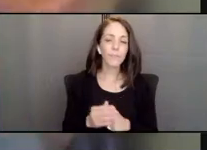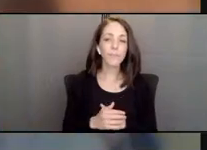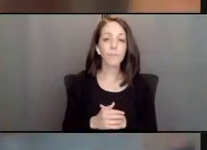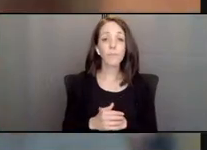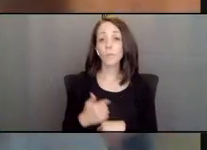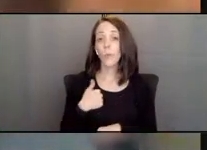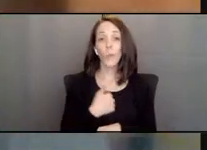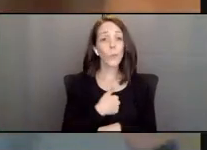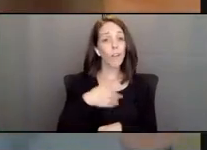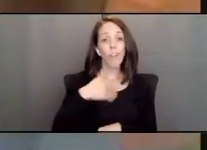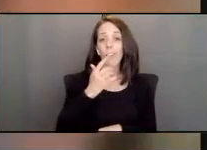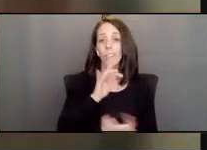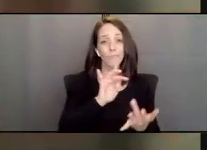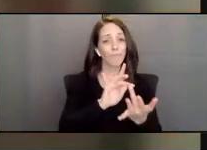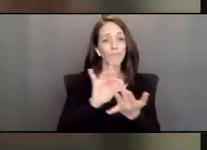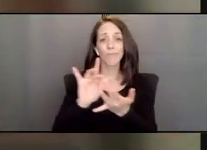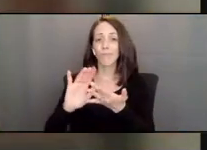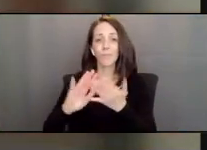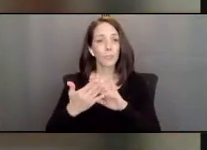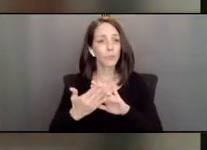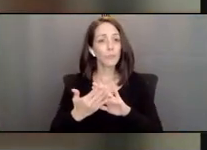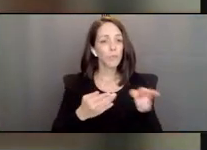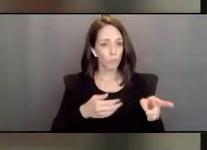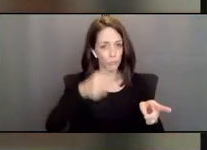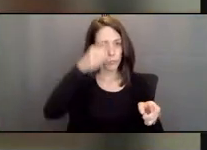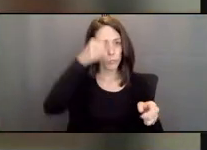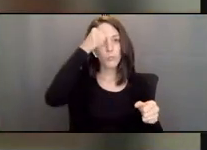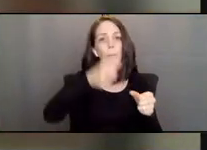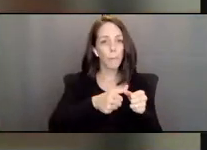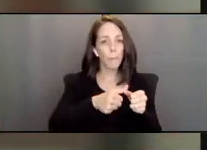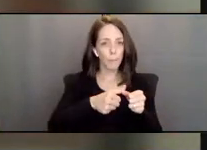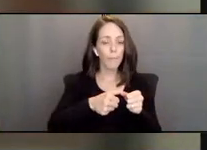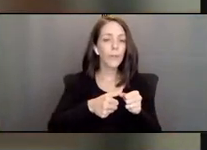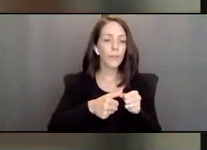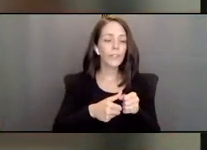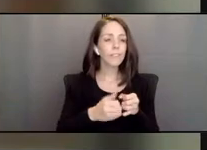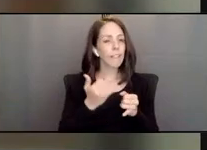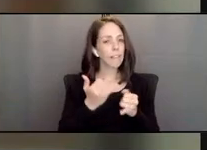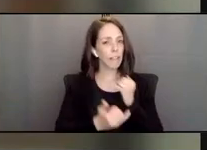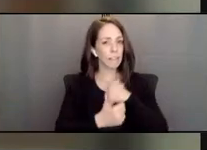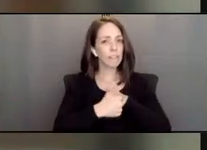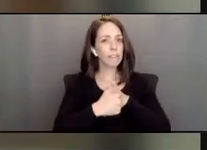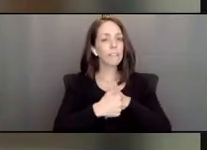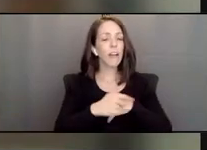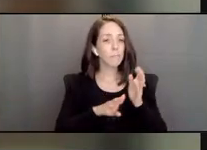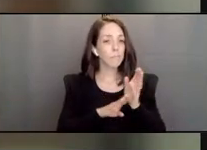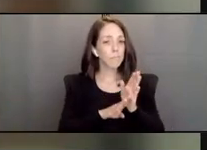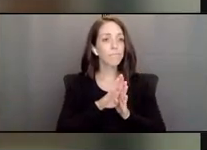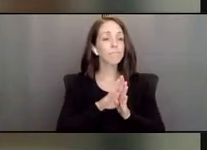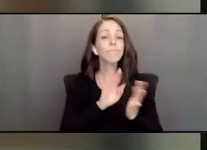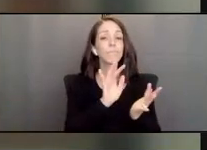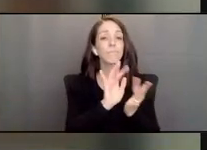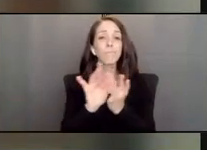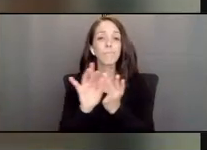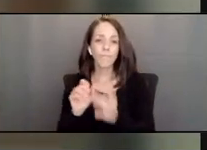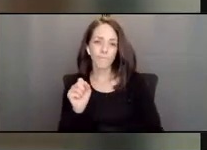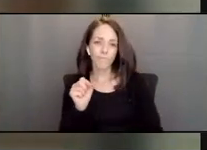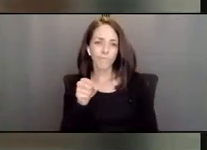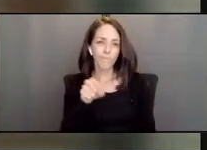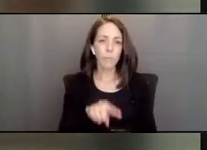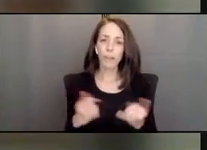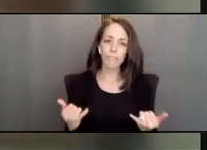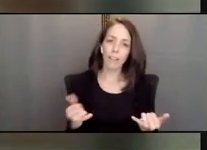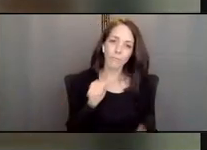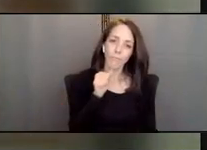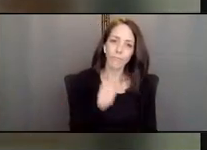crowdsourced as you remember in the last go around, but the councils that were deeply involved